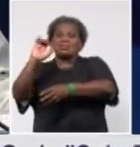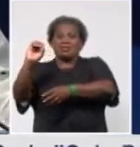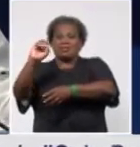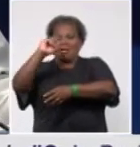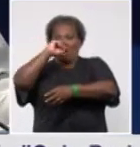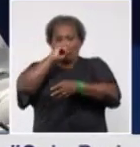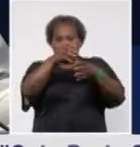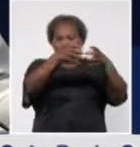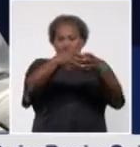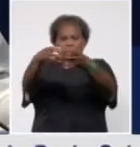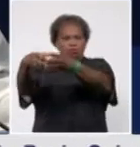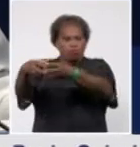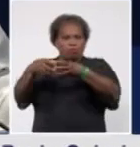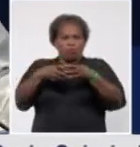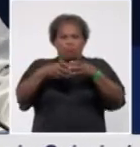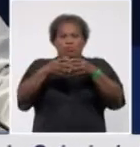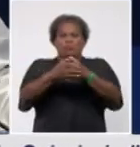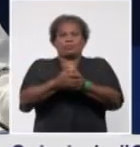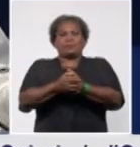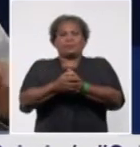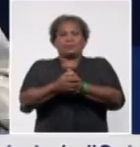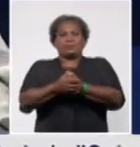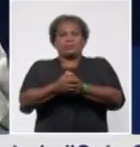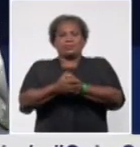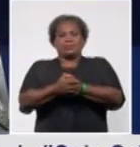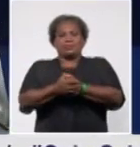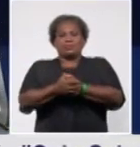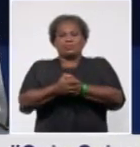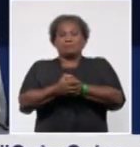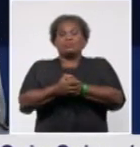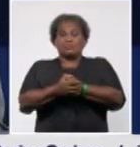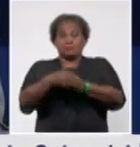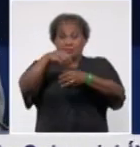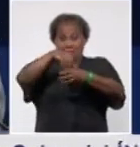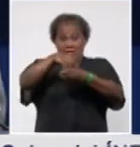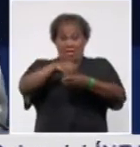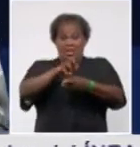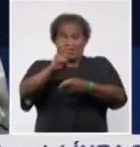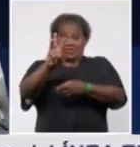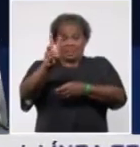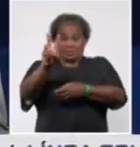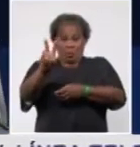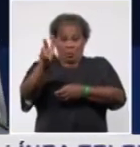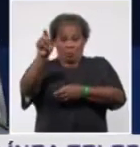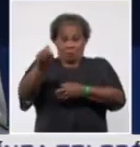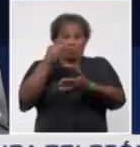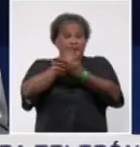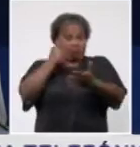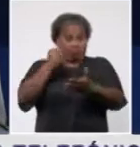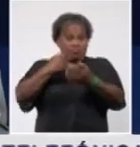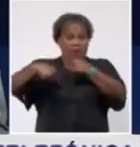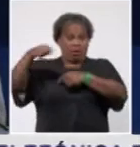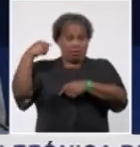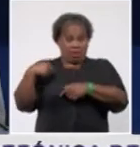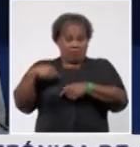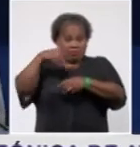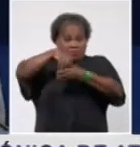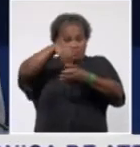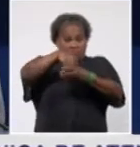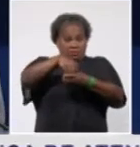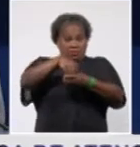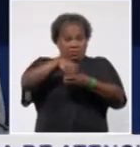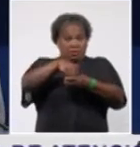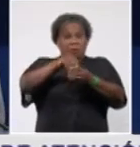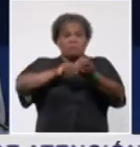diagnosed yesterday, 20 belong to Havana, 4 to Ciego de Ávila, 3 each to Matanzas and